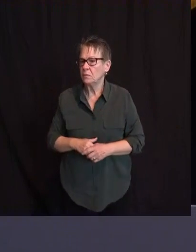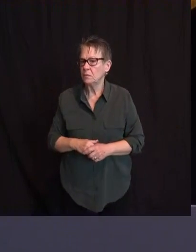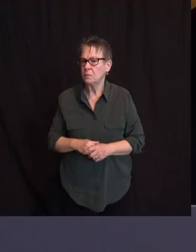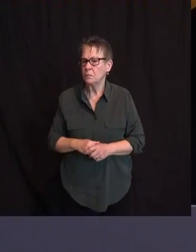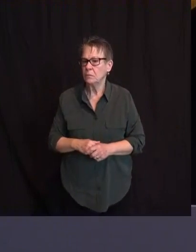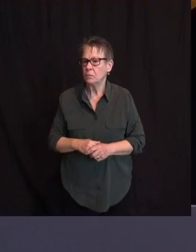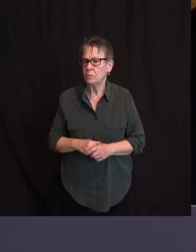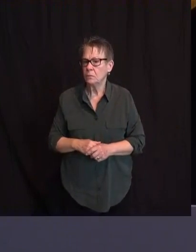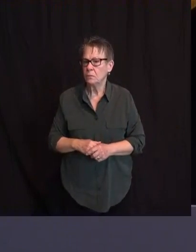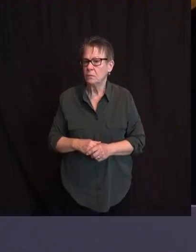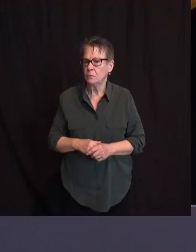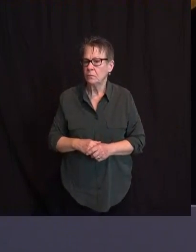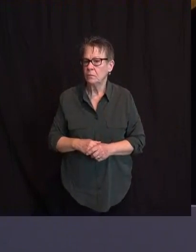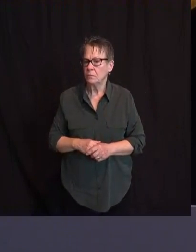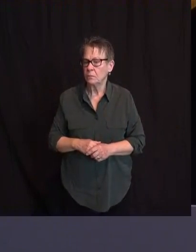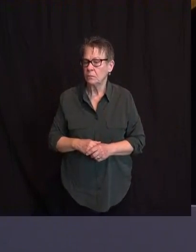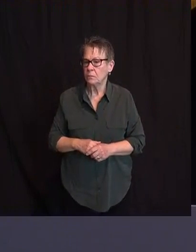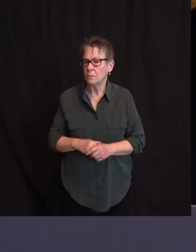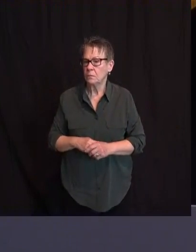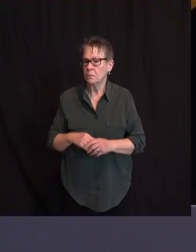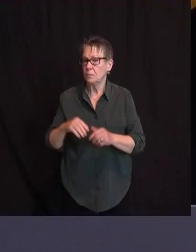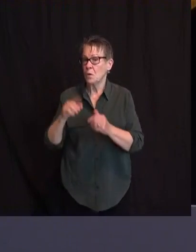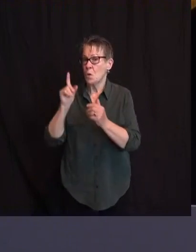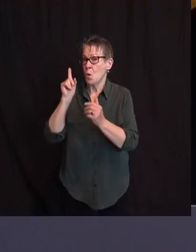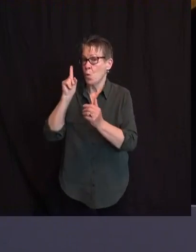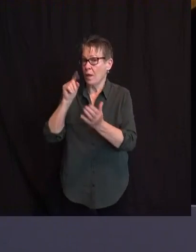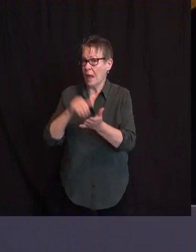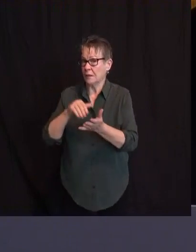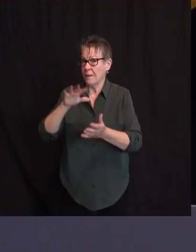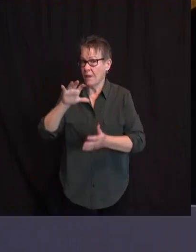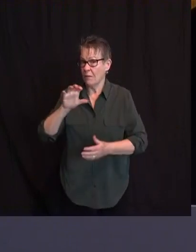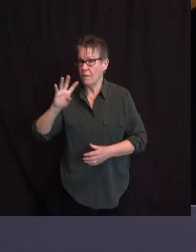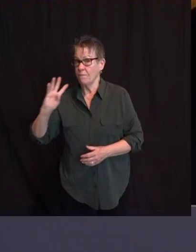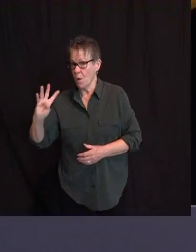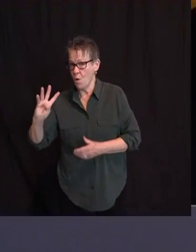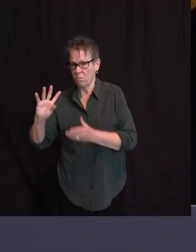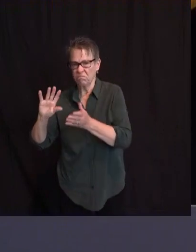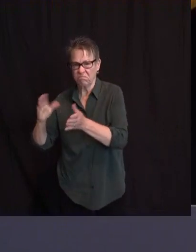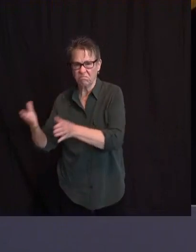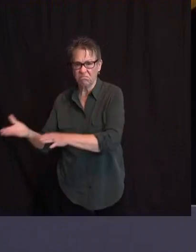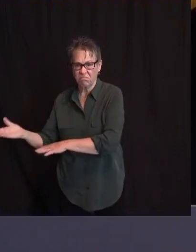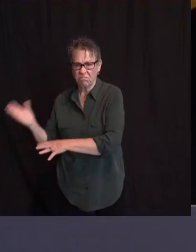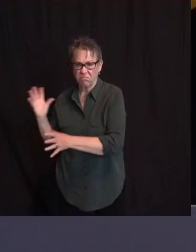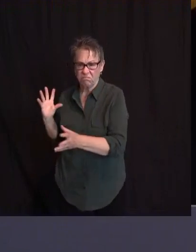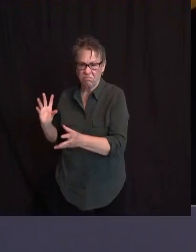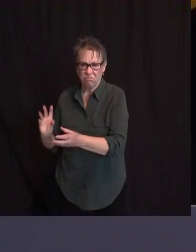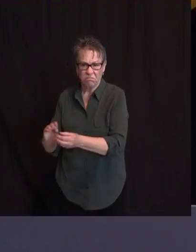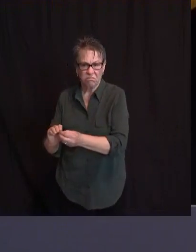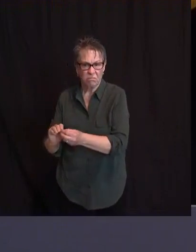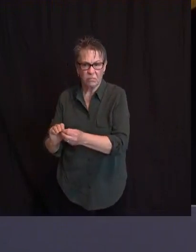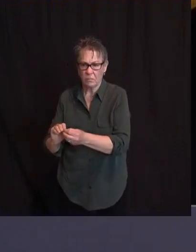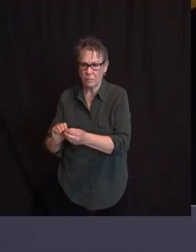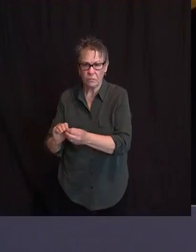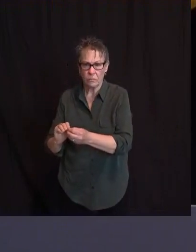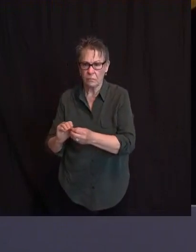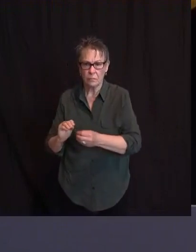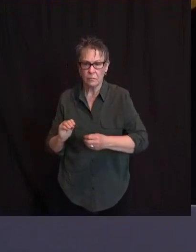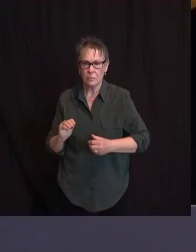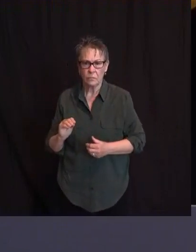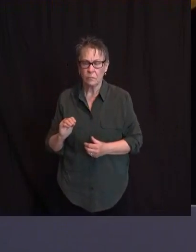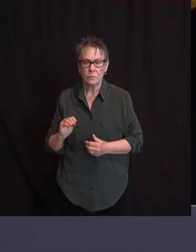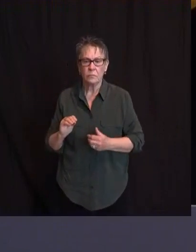1,504 fatalities in our state. 3 of those deaths reported yesterday were removed from our count. They were found not to